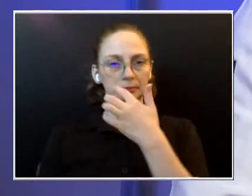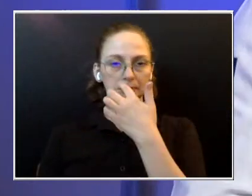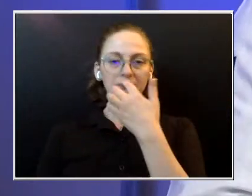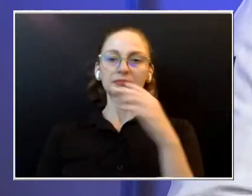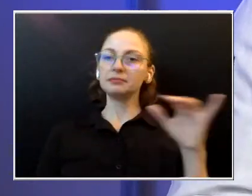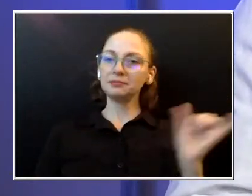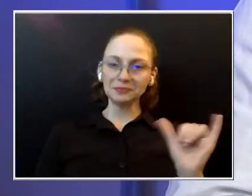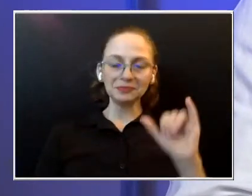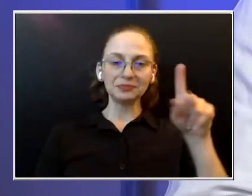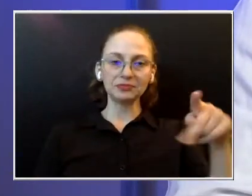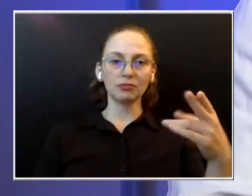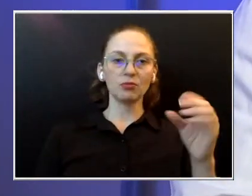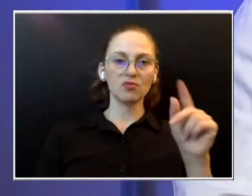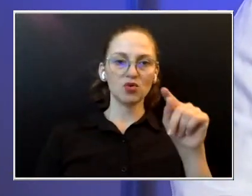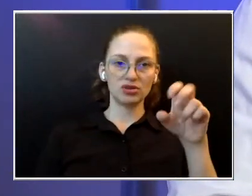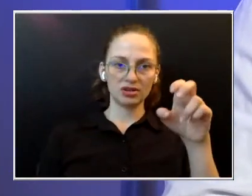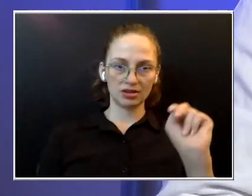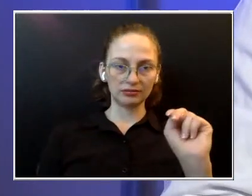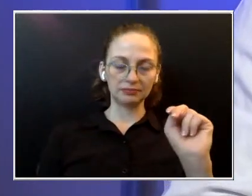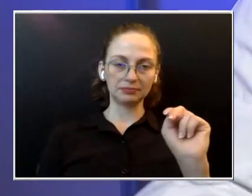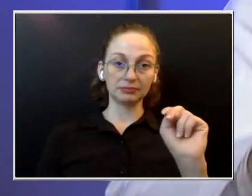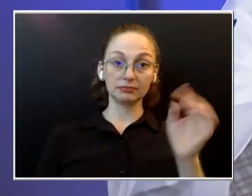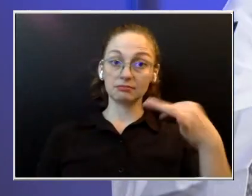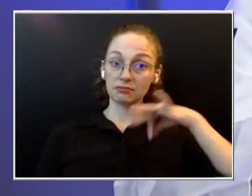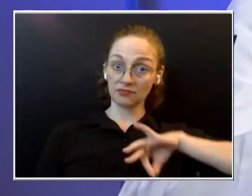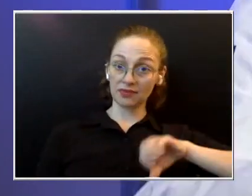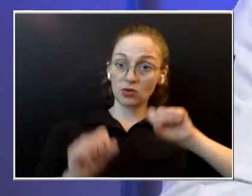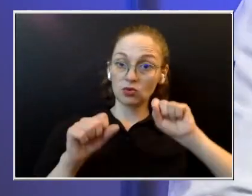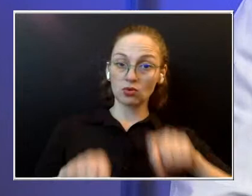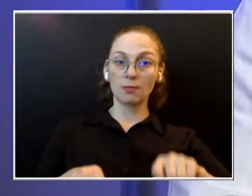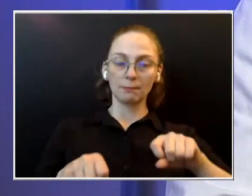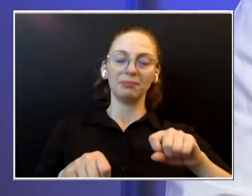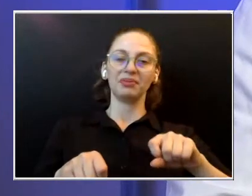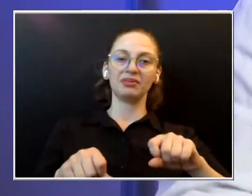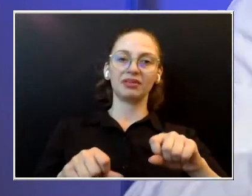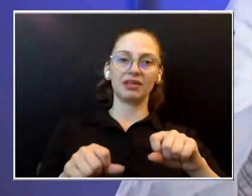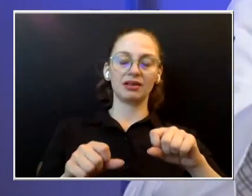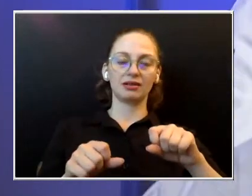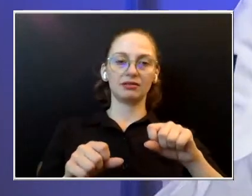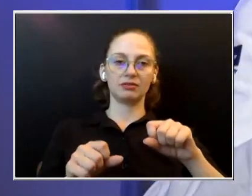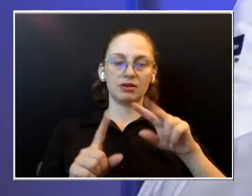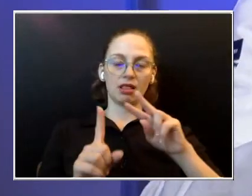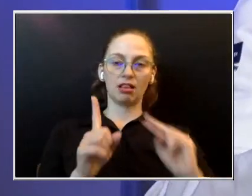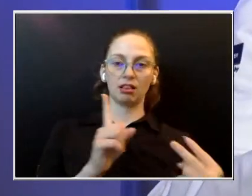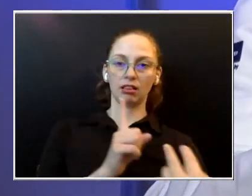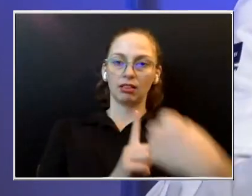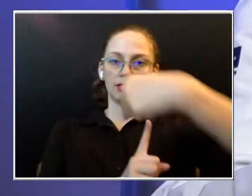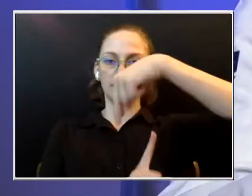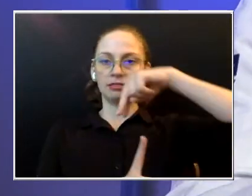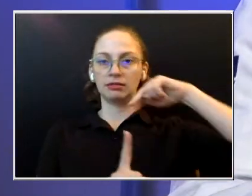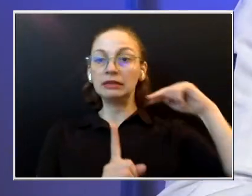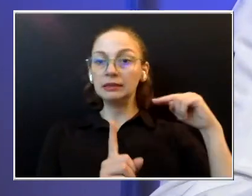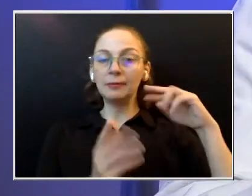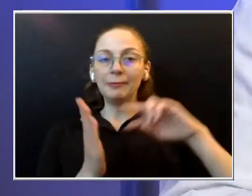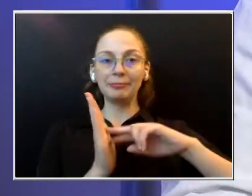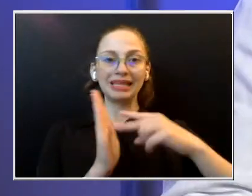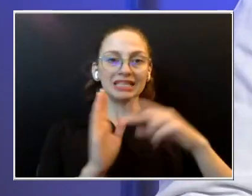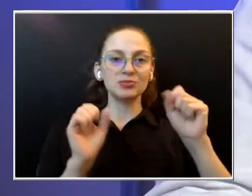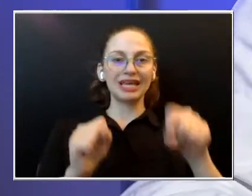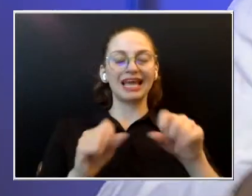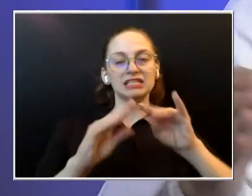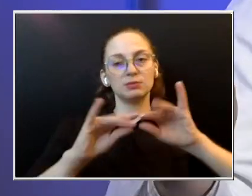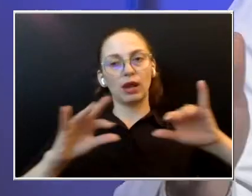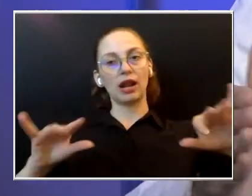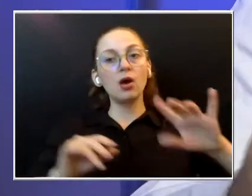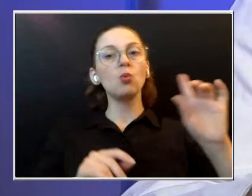the benefit of that could be the fact that we're coming in from all these different angles. We're able to spread out where the particles stop. So they tend to